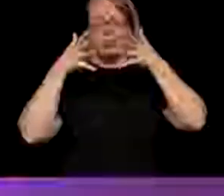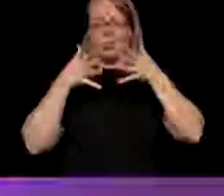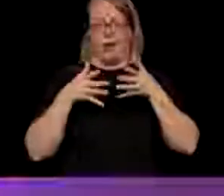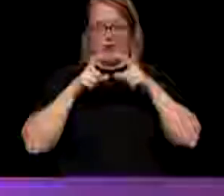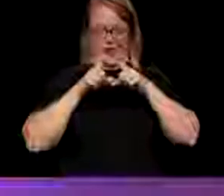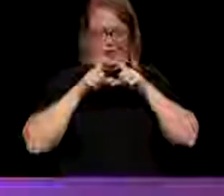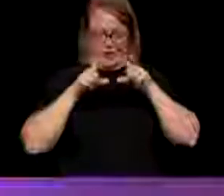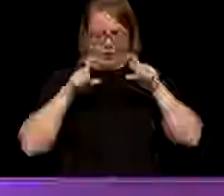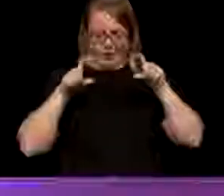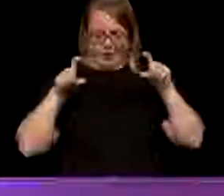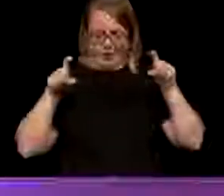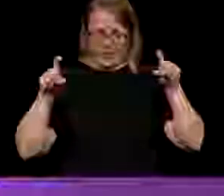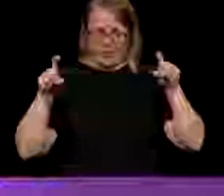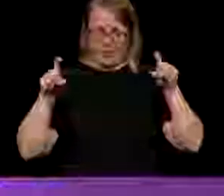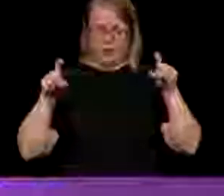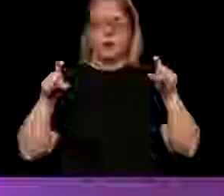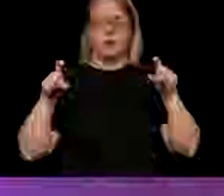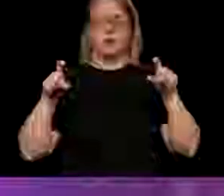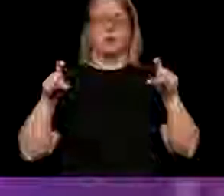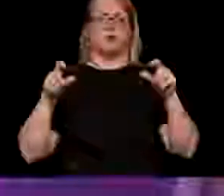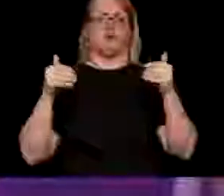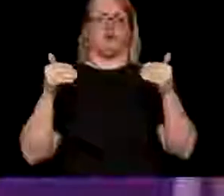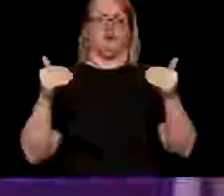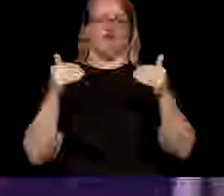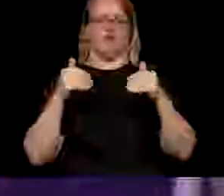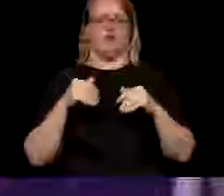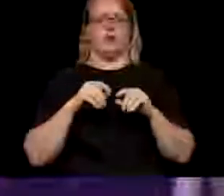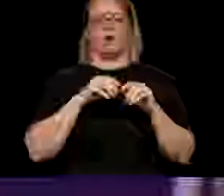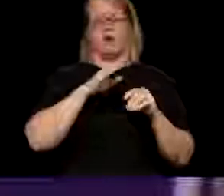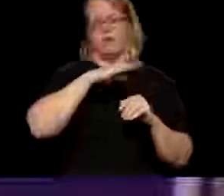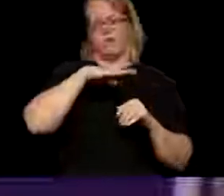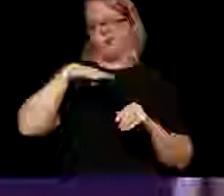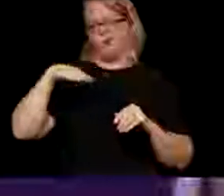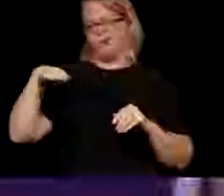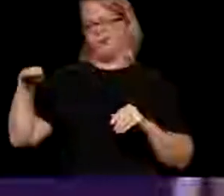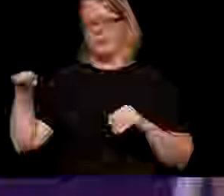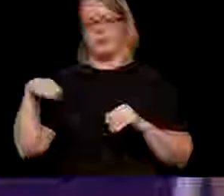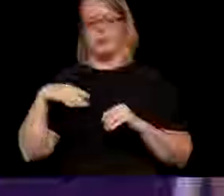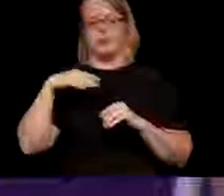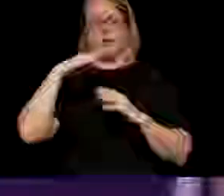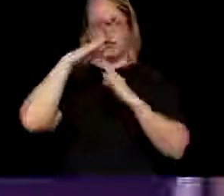have a lot less space. So we're going to go close to the bottom.